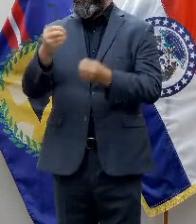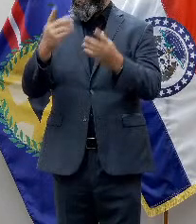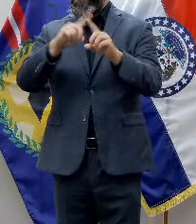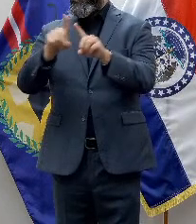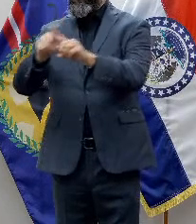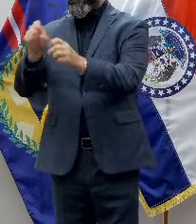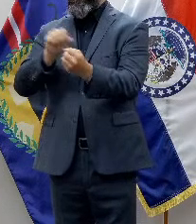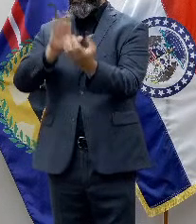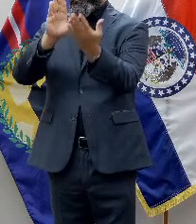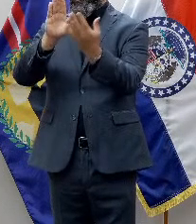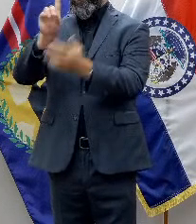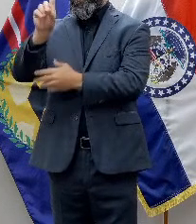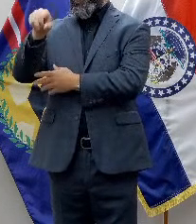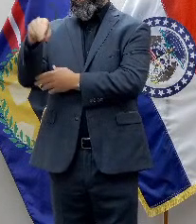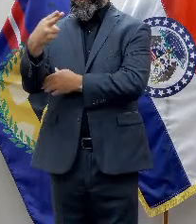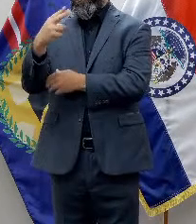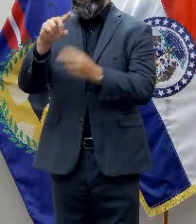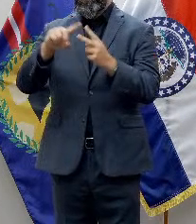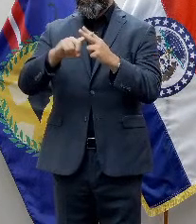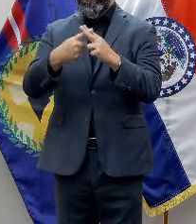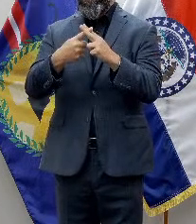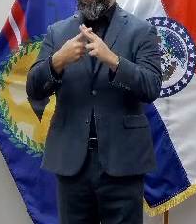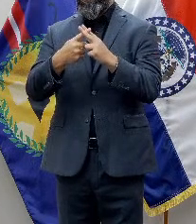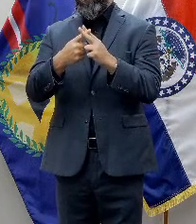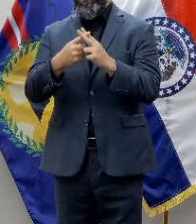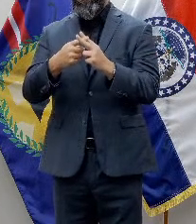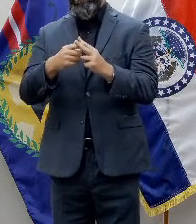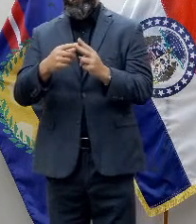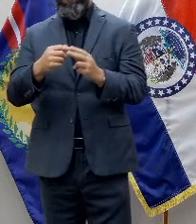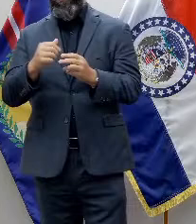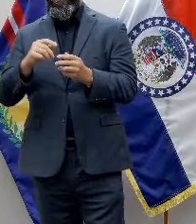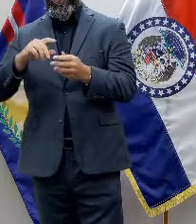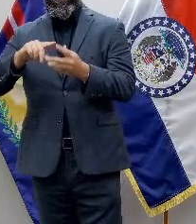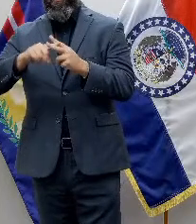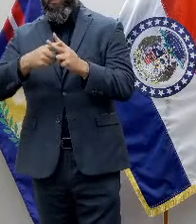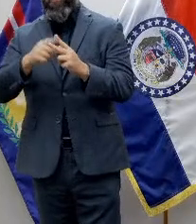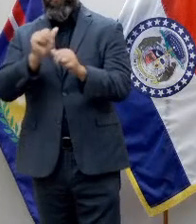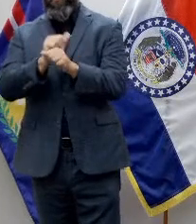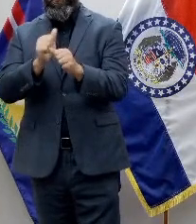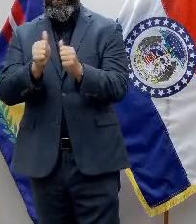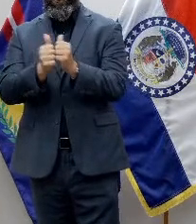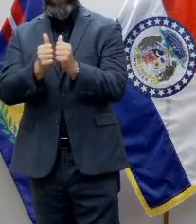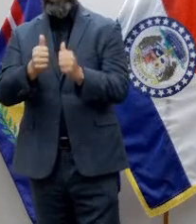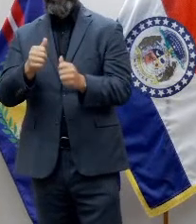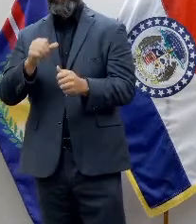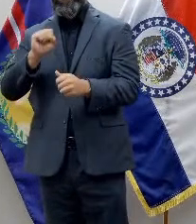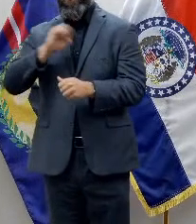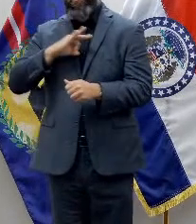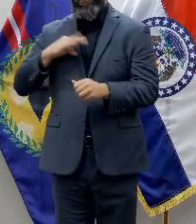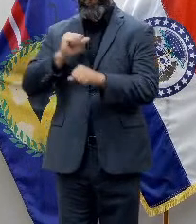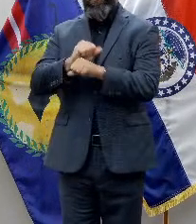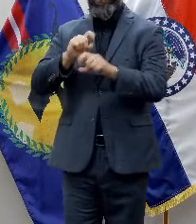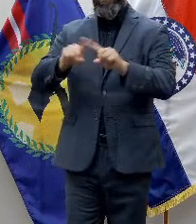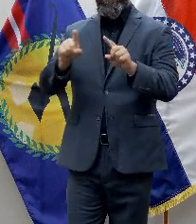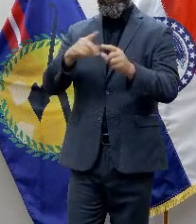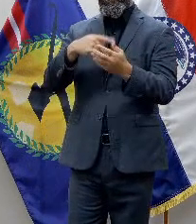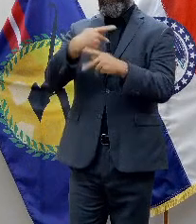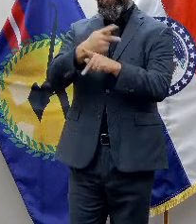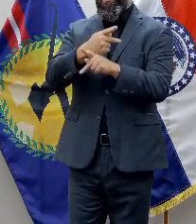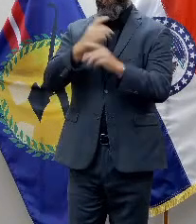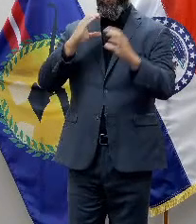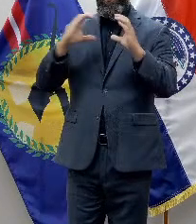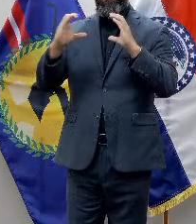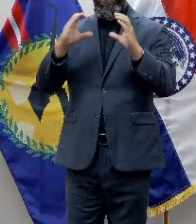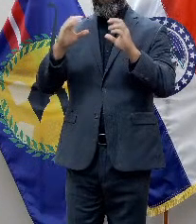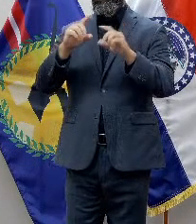DPH started at the very beginning with our own staff, working on a wide variety of different products to